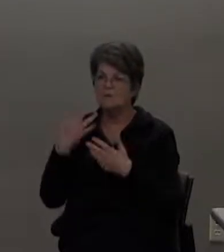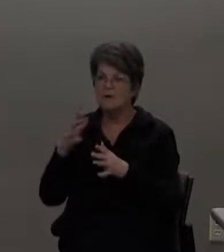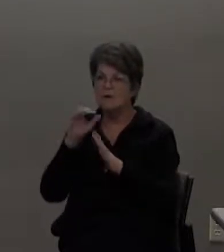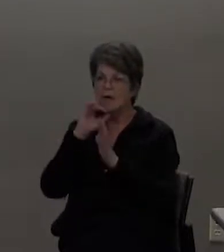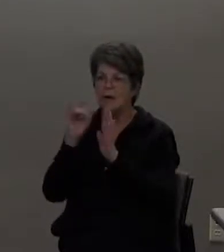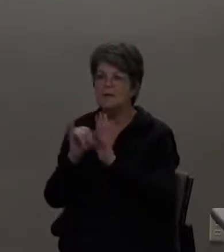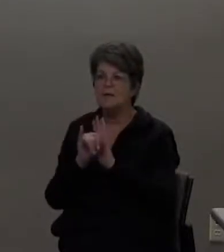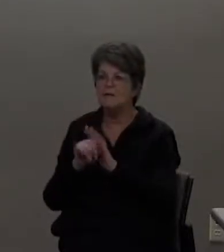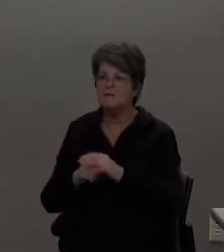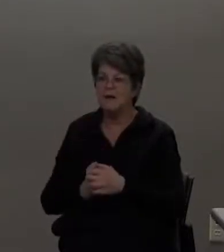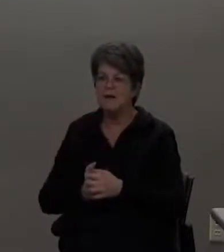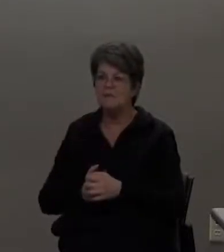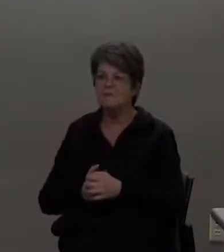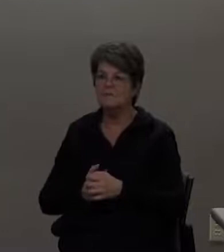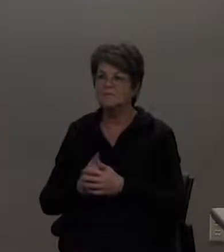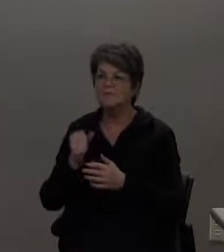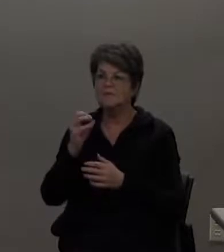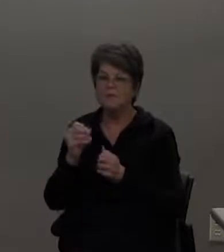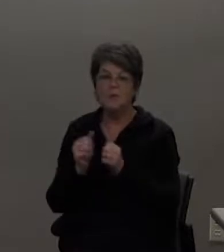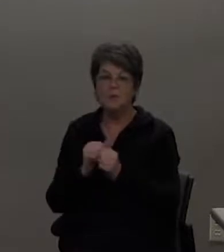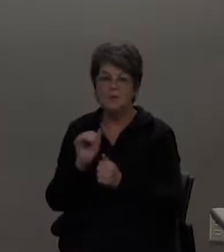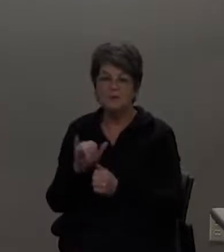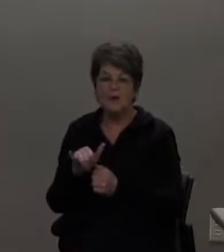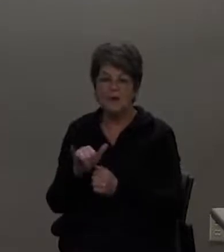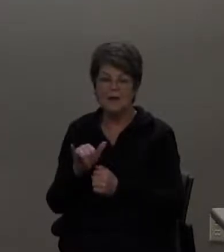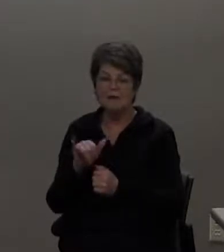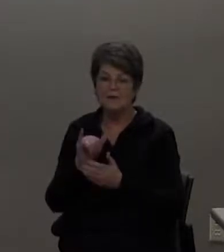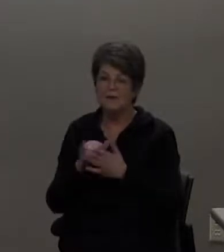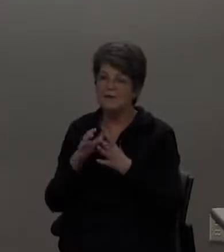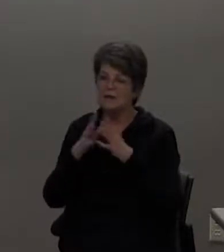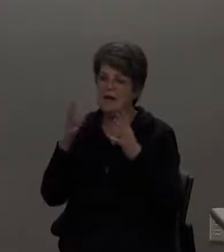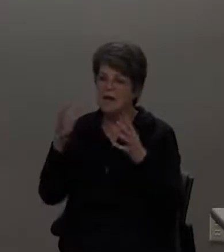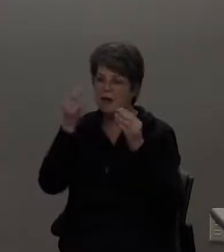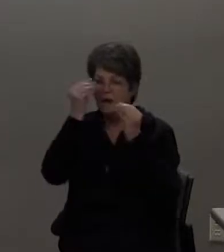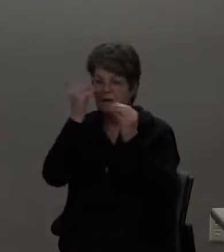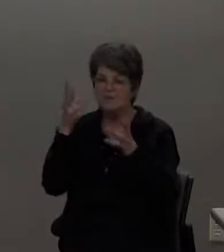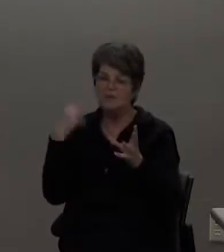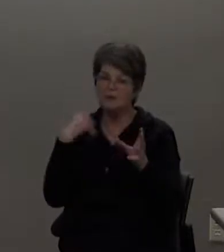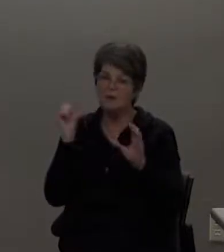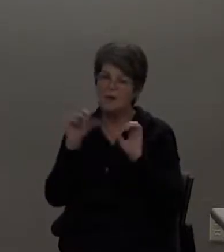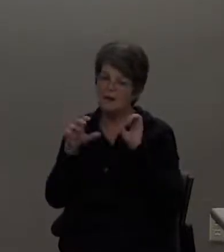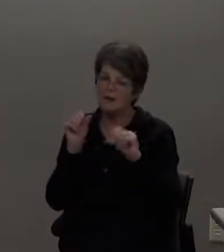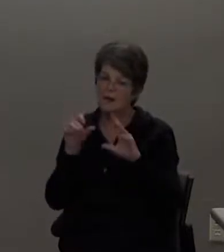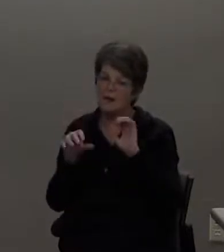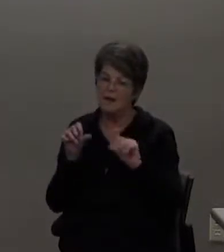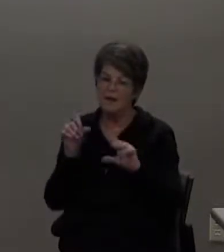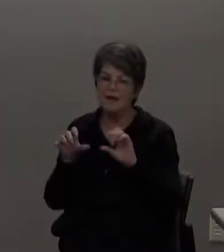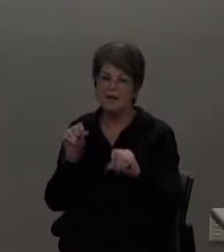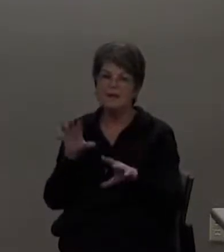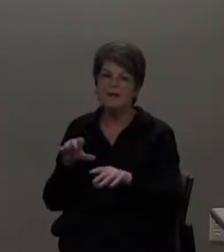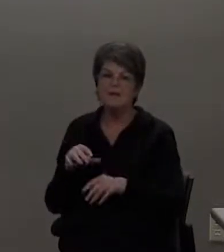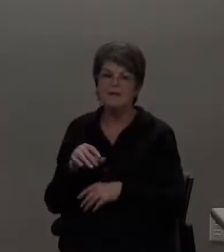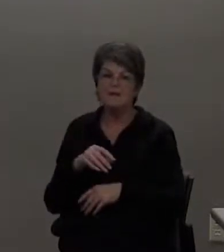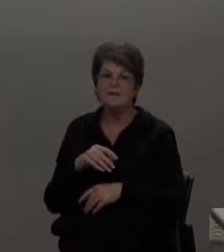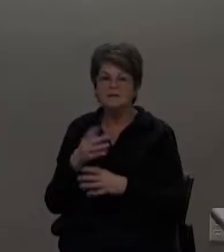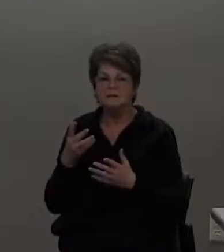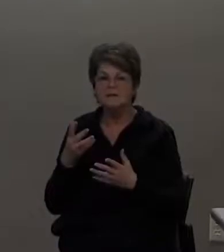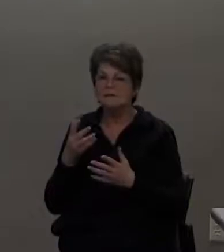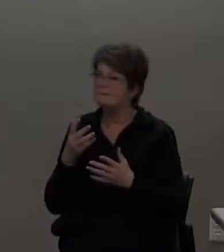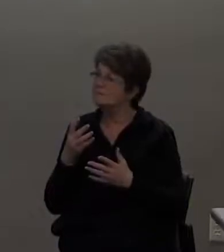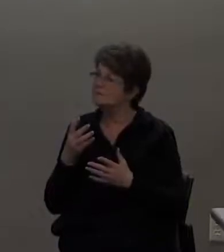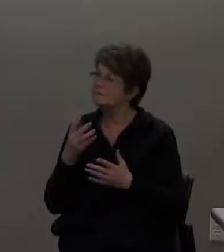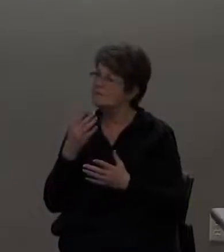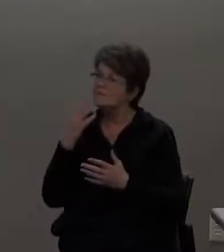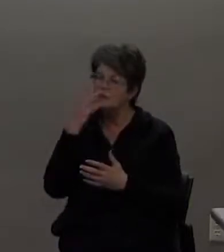identified. So with that, that's a lot of information in a somewhat reasonable amount of